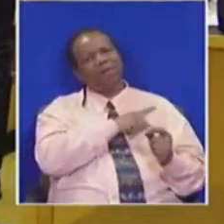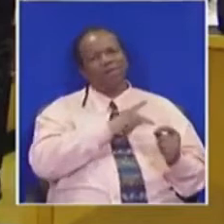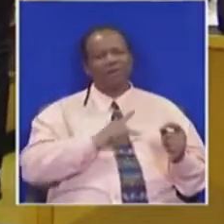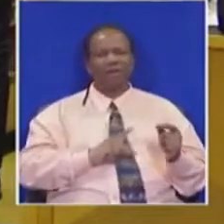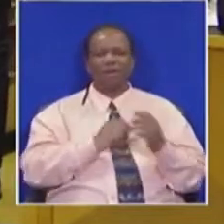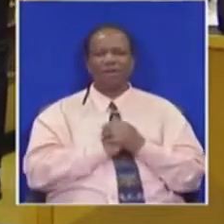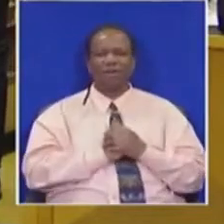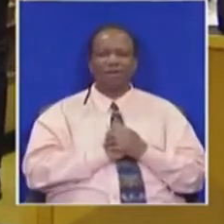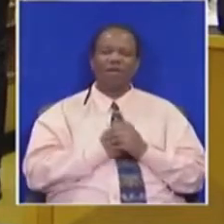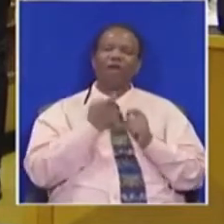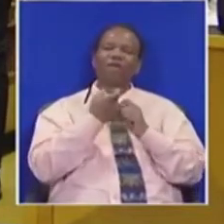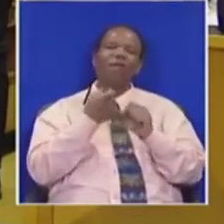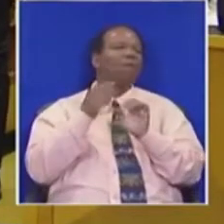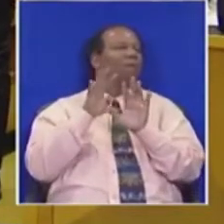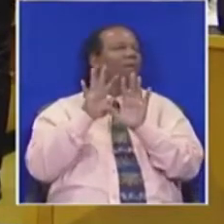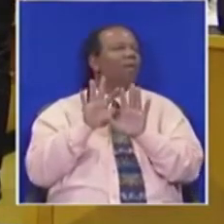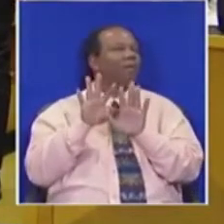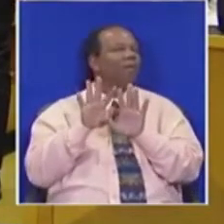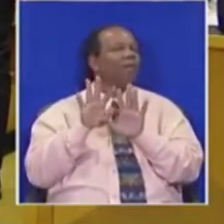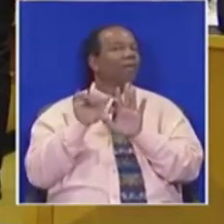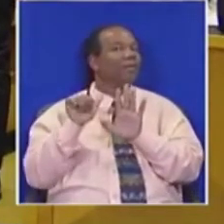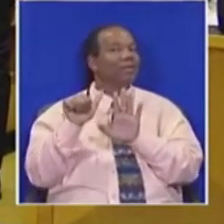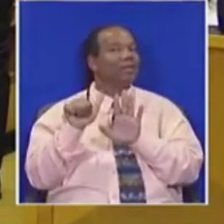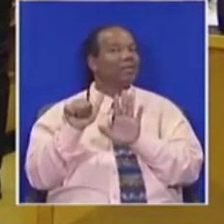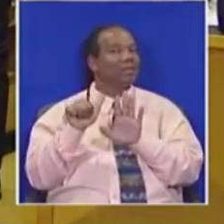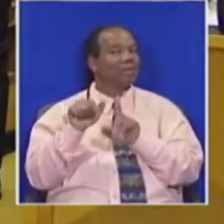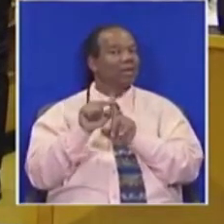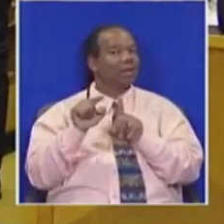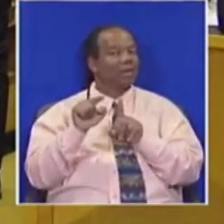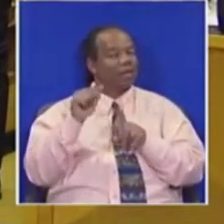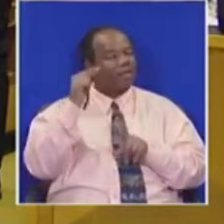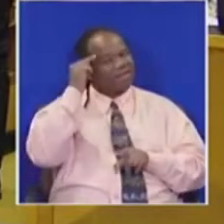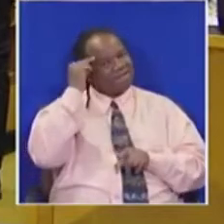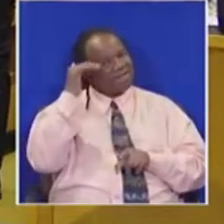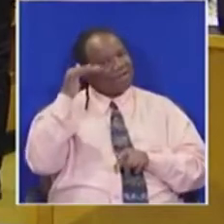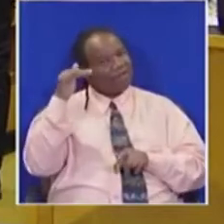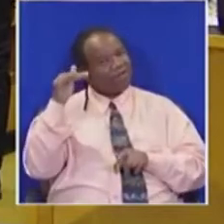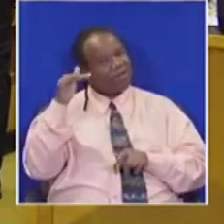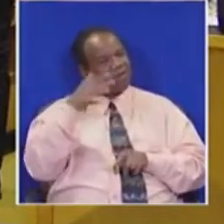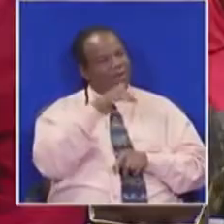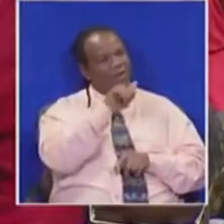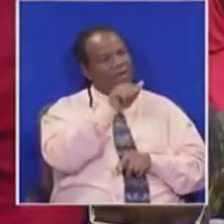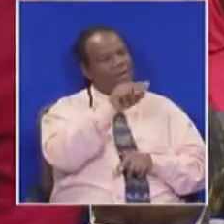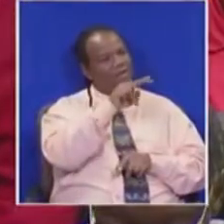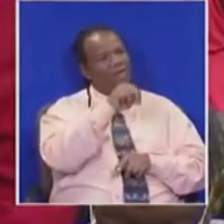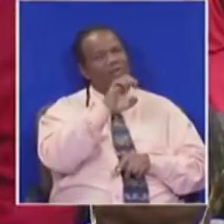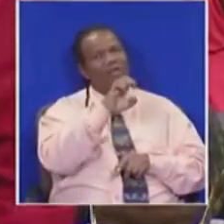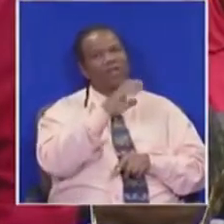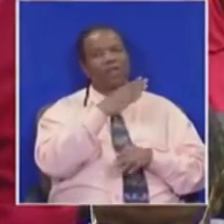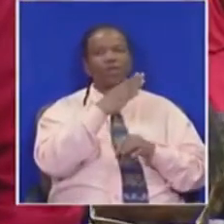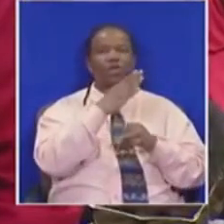from around 1996, the philosophical underpinning of ANC's jobless